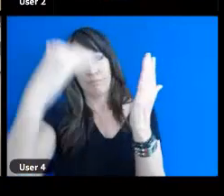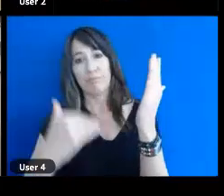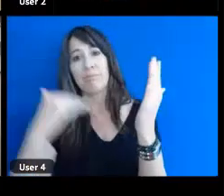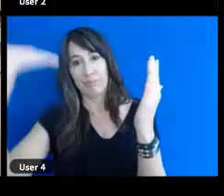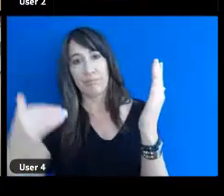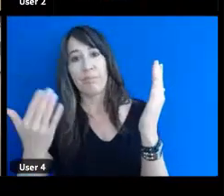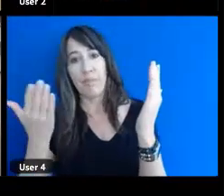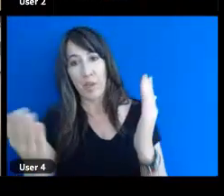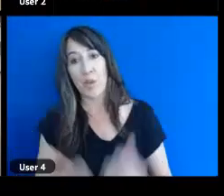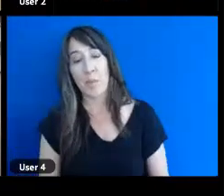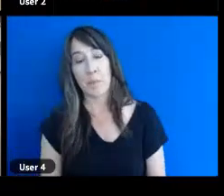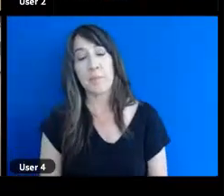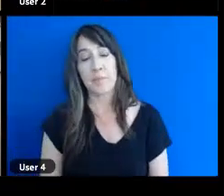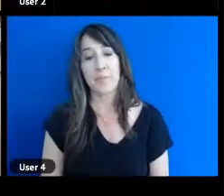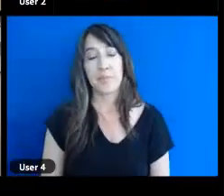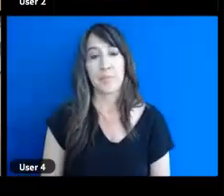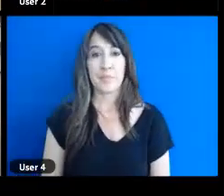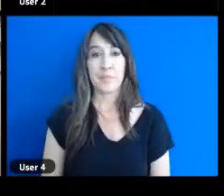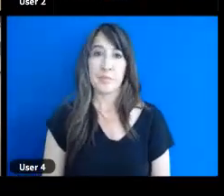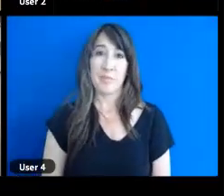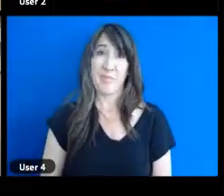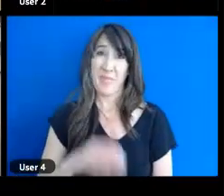apply to work with your company.